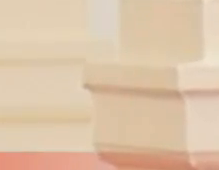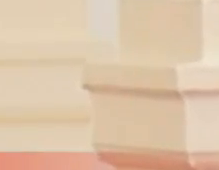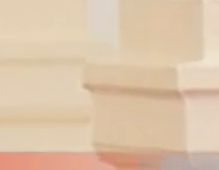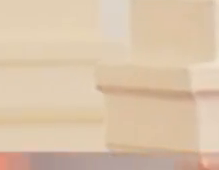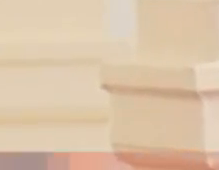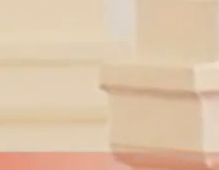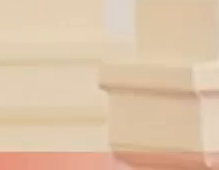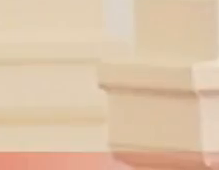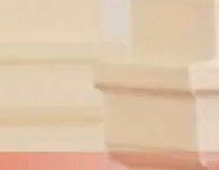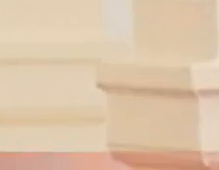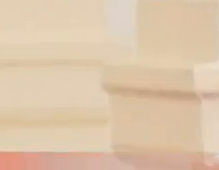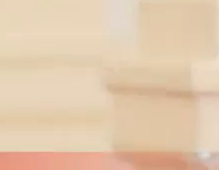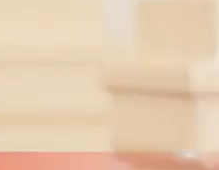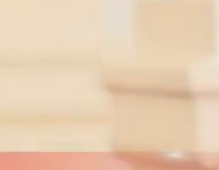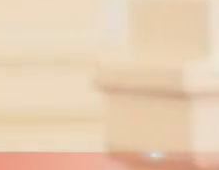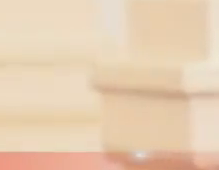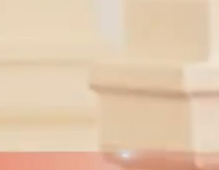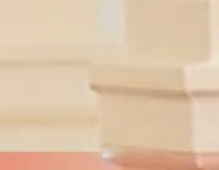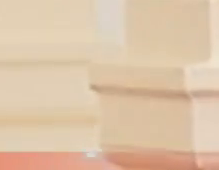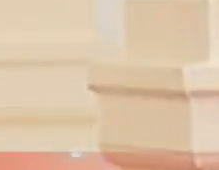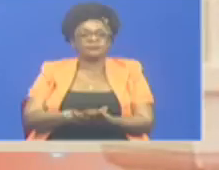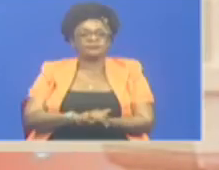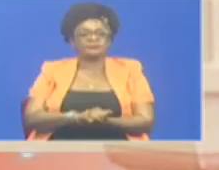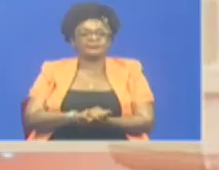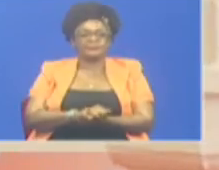Just a short statement, and fellow Kenyans,